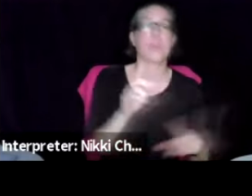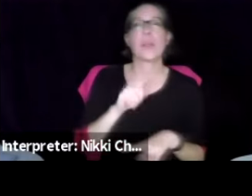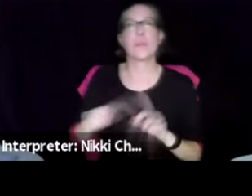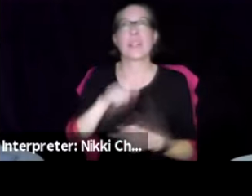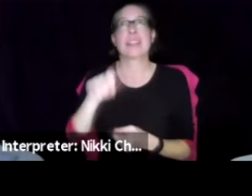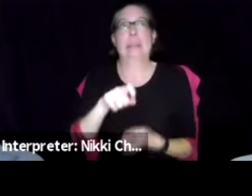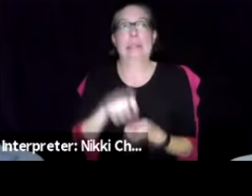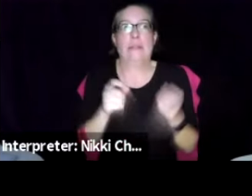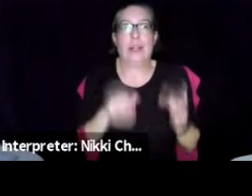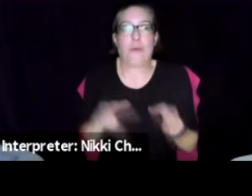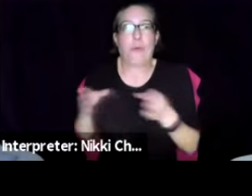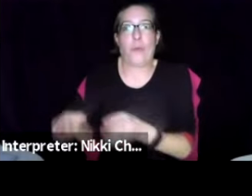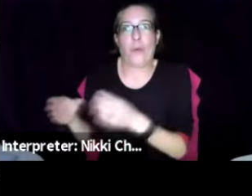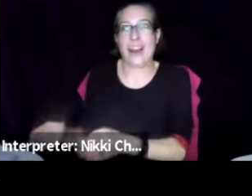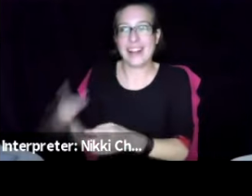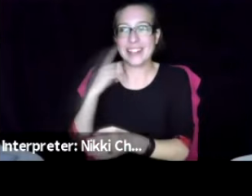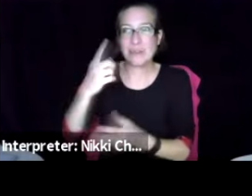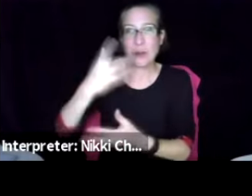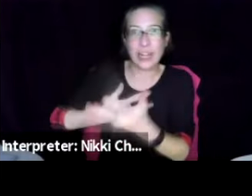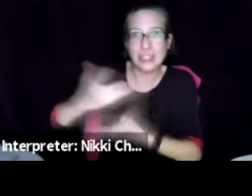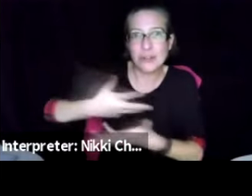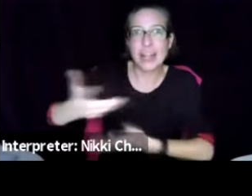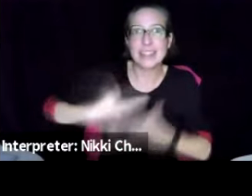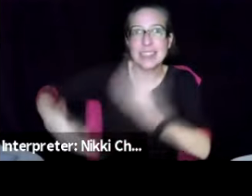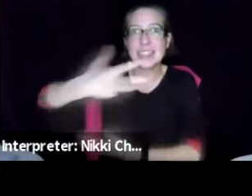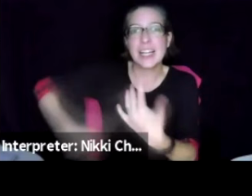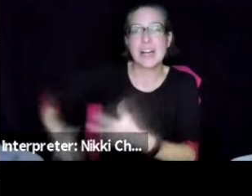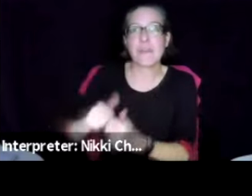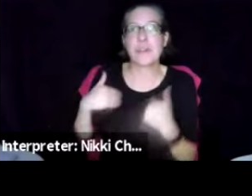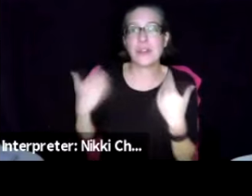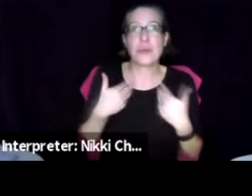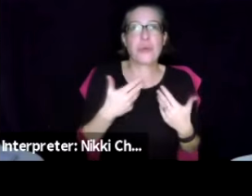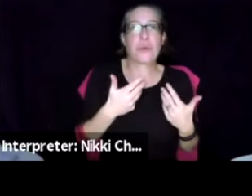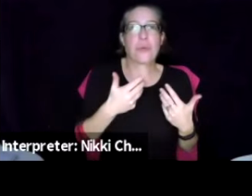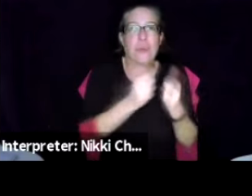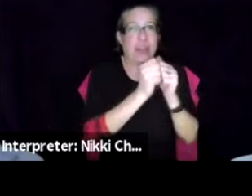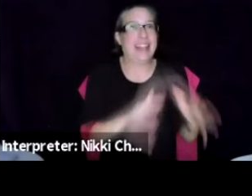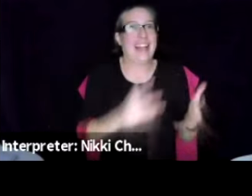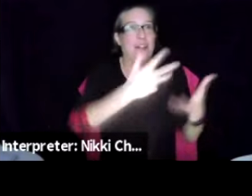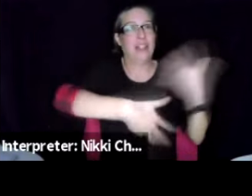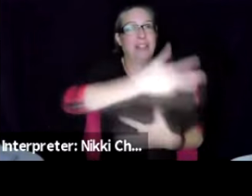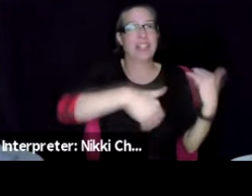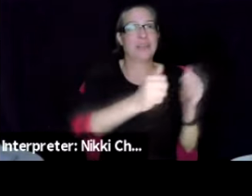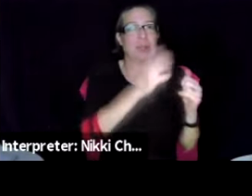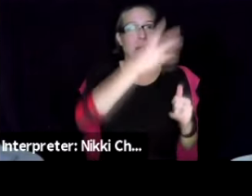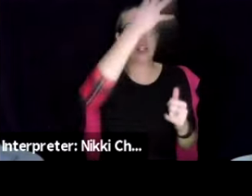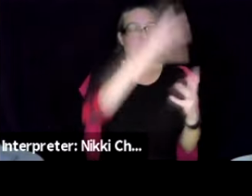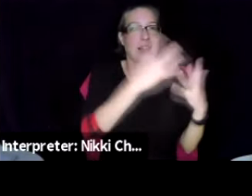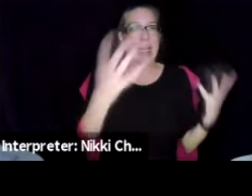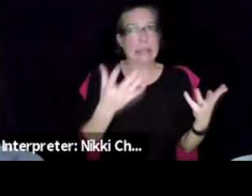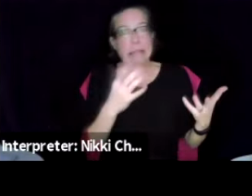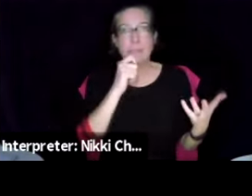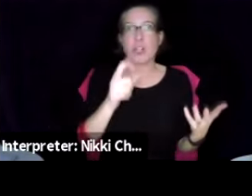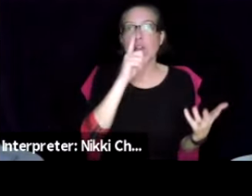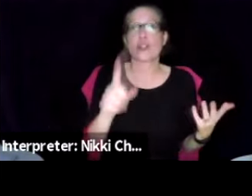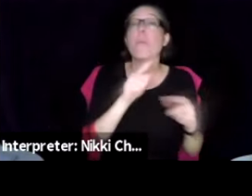ways in which you can interact with youth without interacting with parents, but I think it's a lot easier in